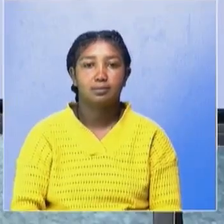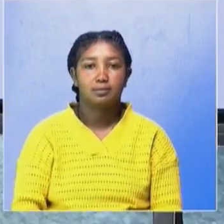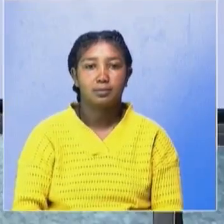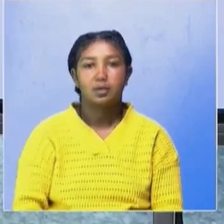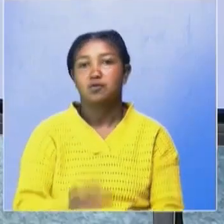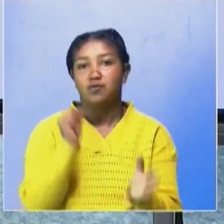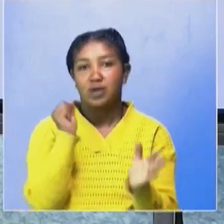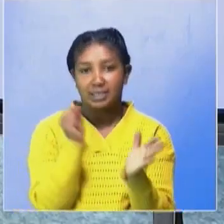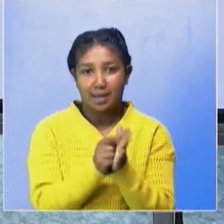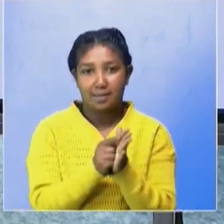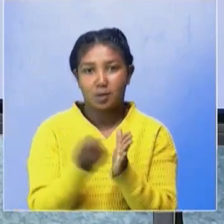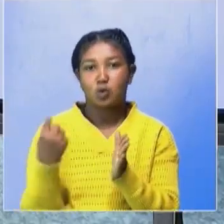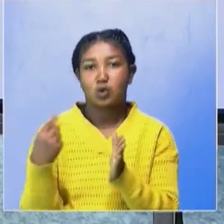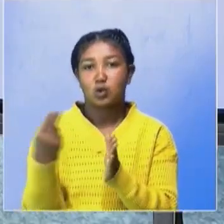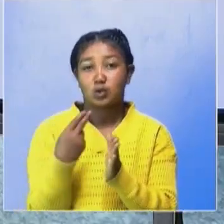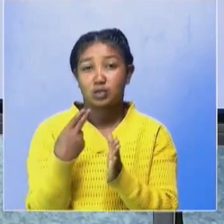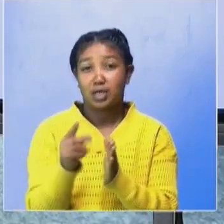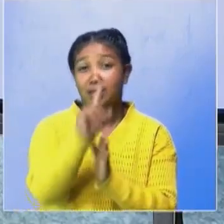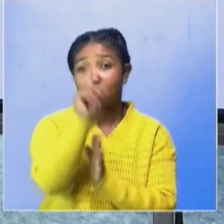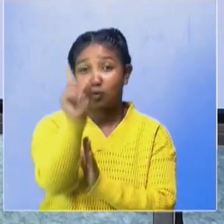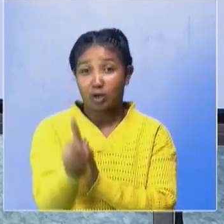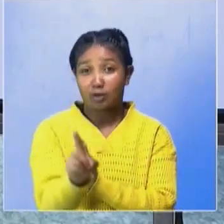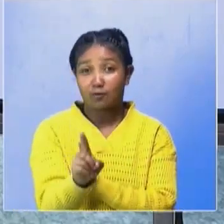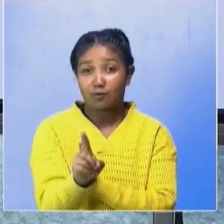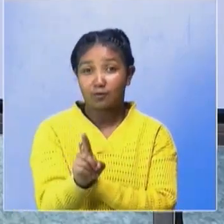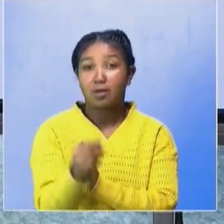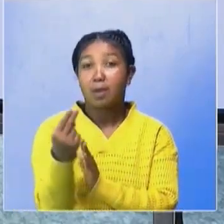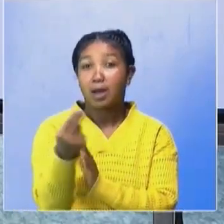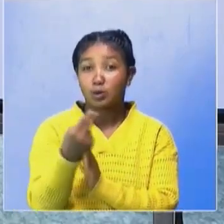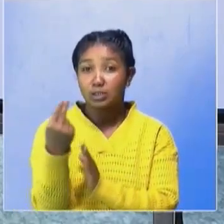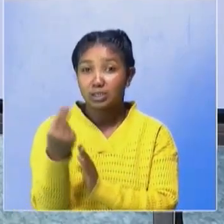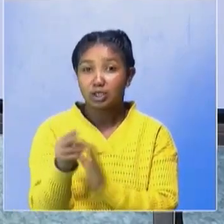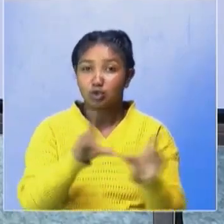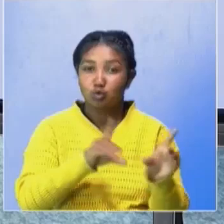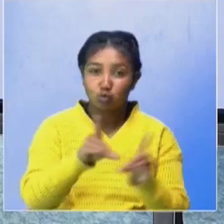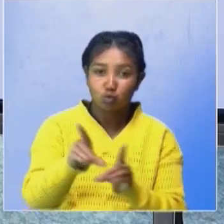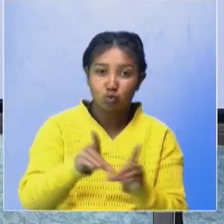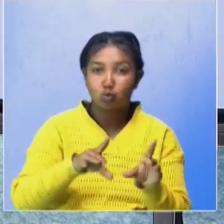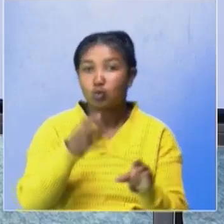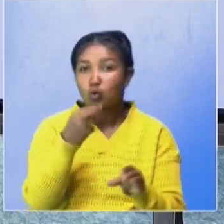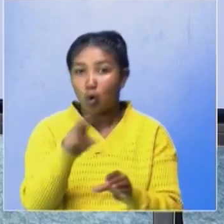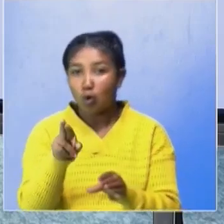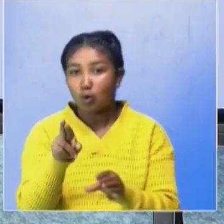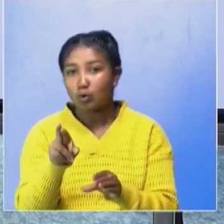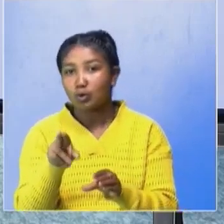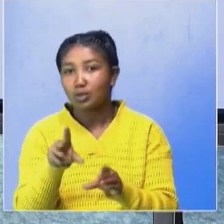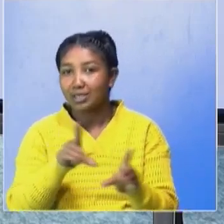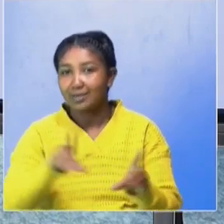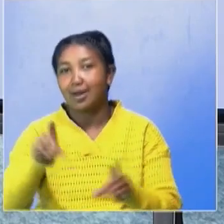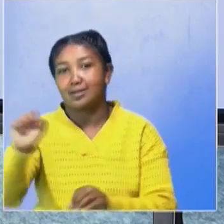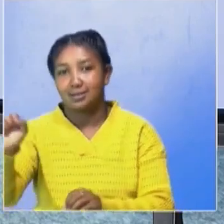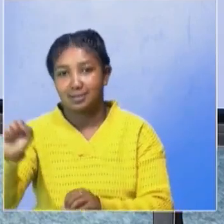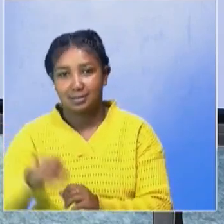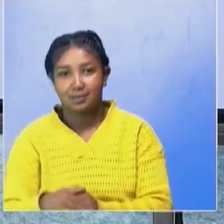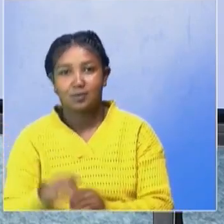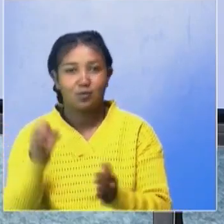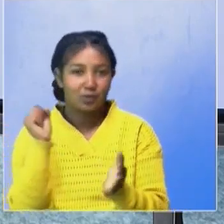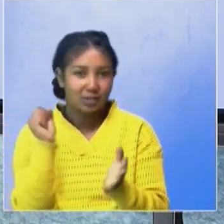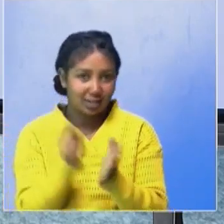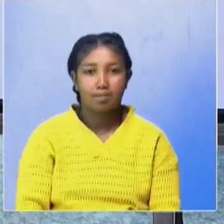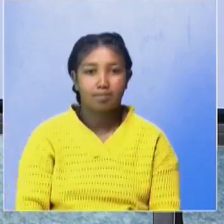For example, we can use as interrogative form by using do and does. For